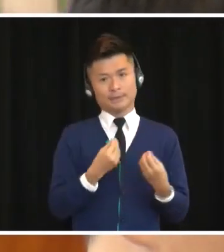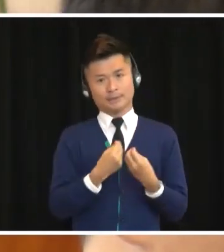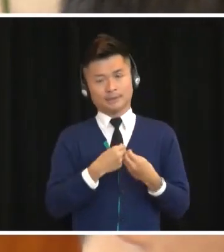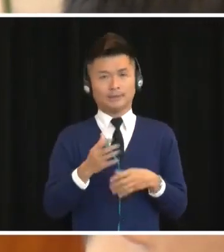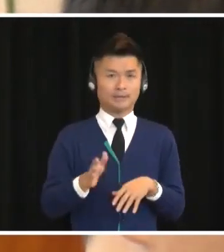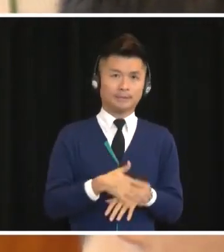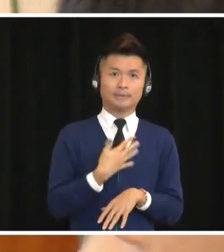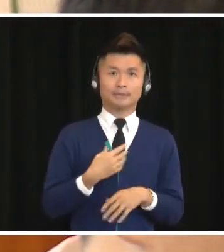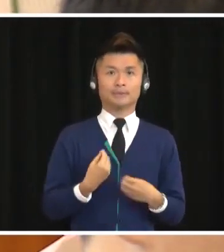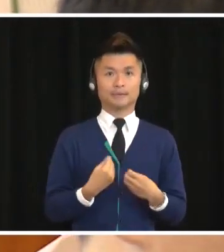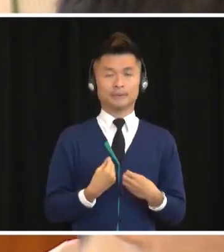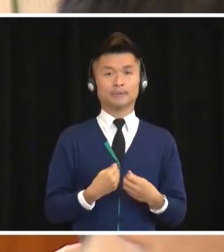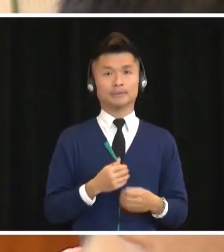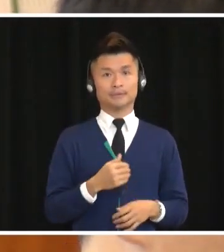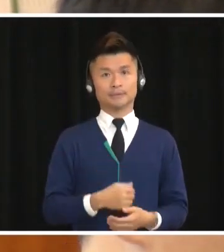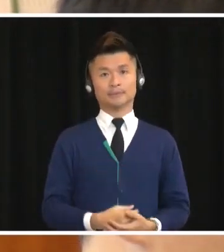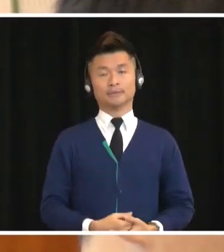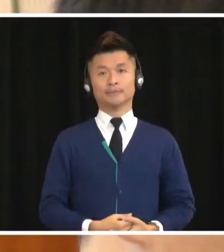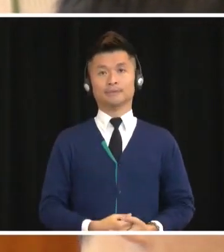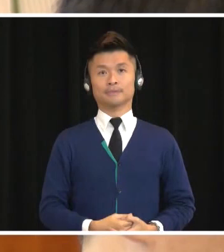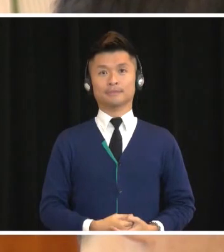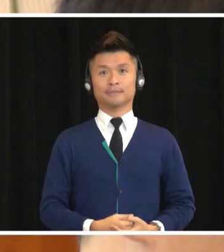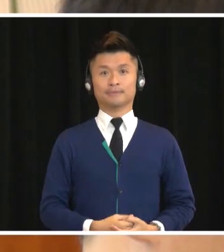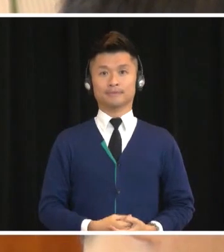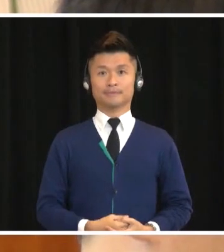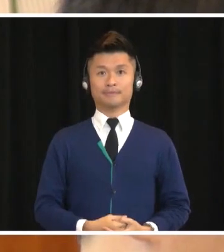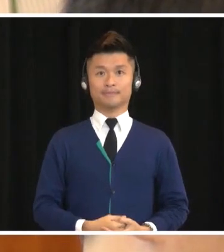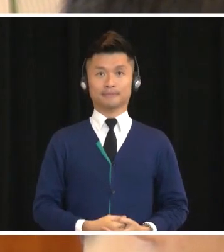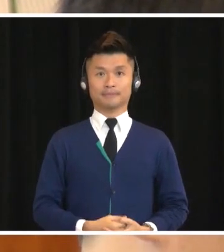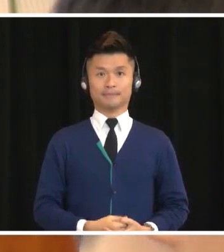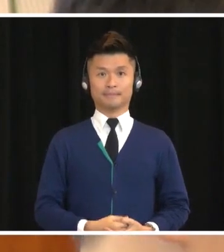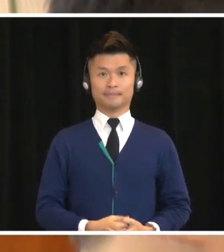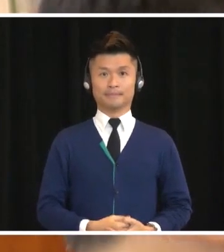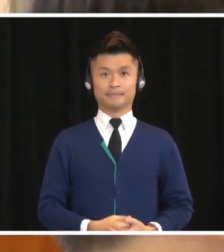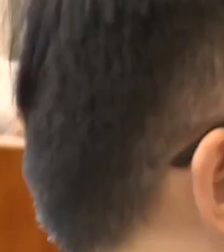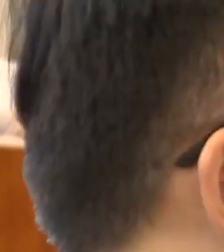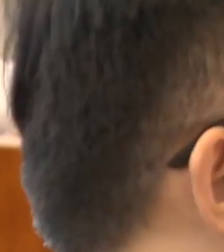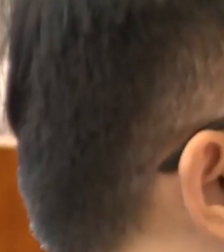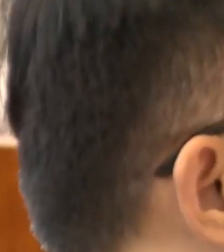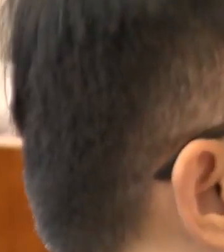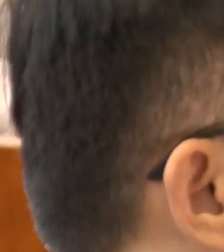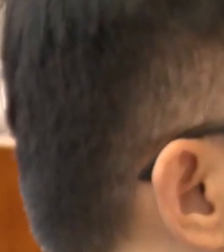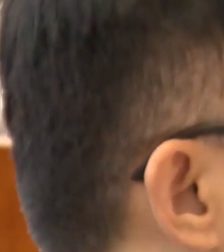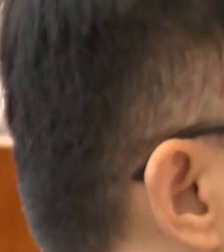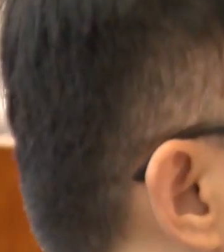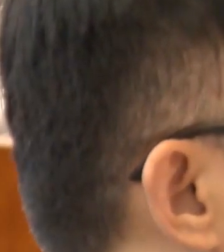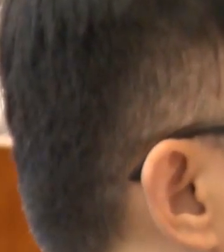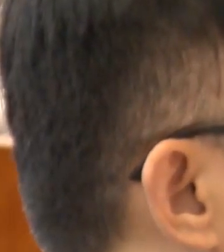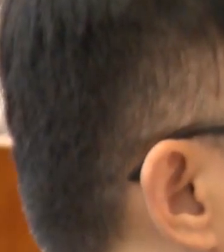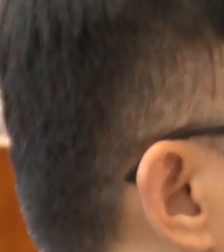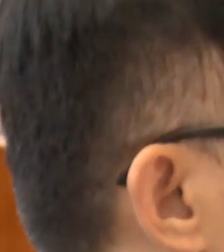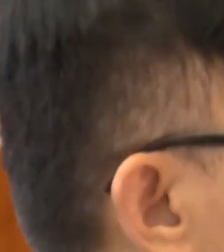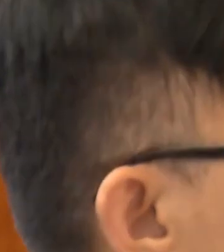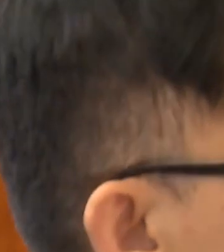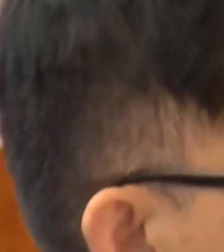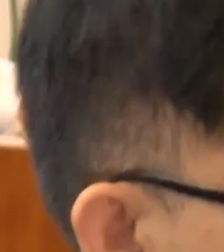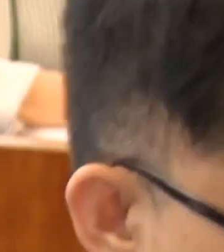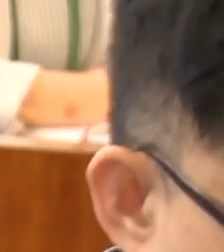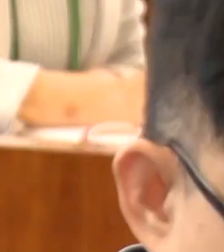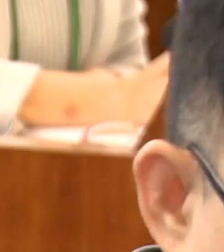an expert to accompany them, and also maybe to help the judges to ask questions of the